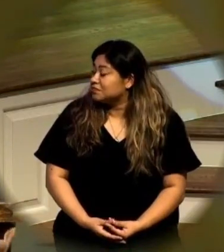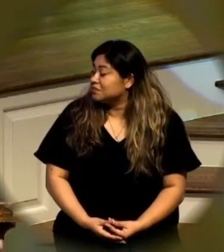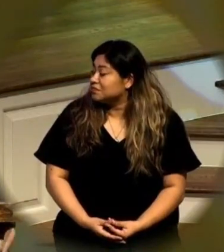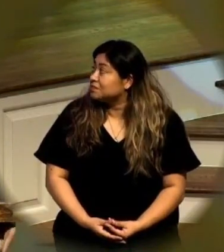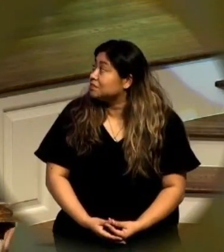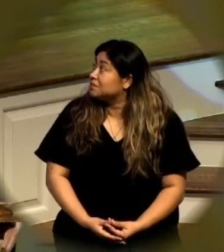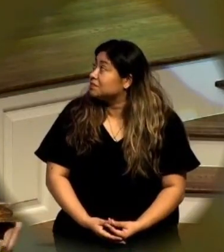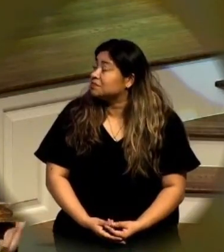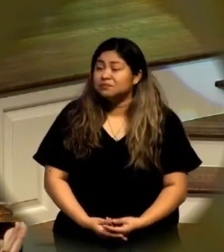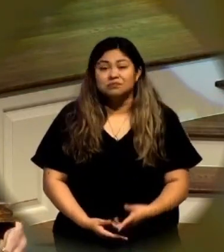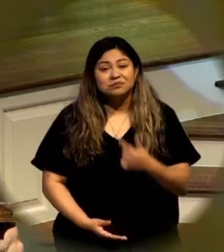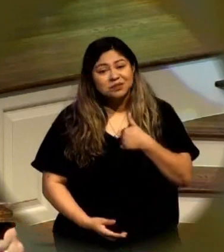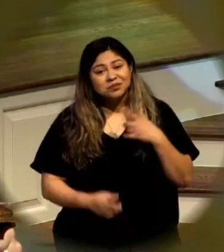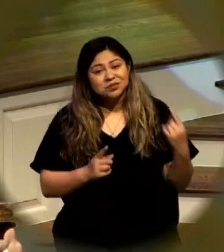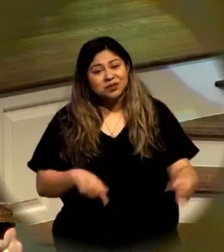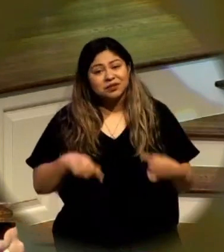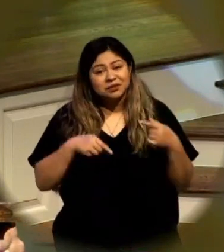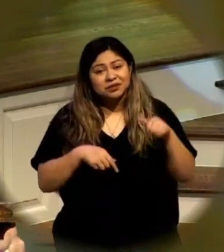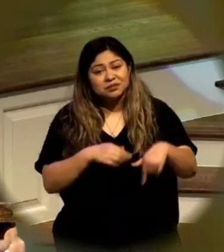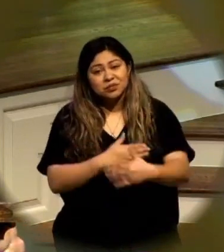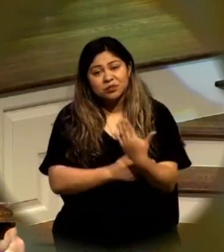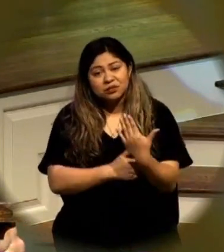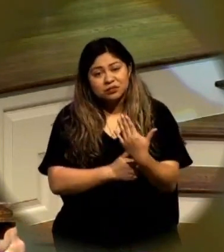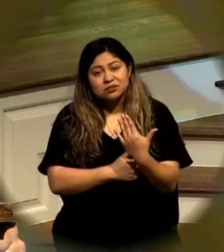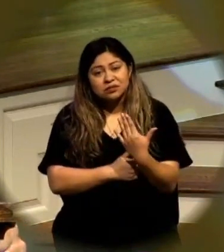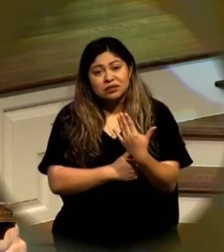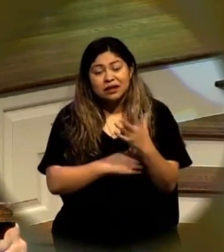I'm struggling this morning, friends. I could use your prayers.